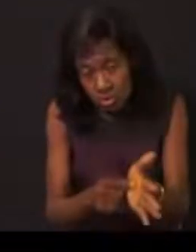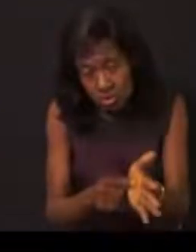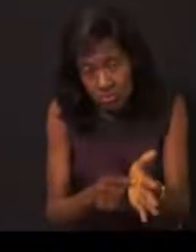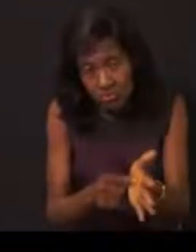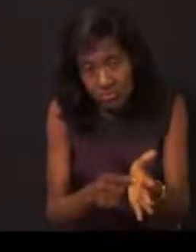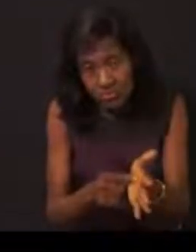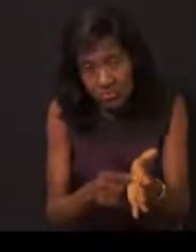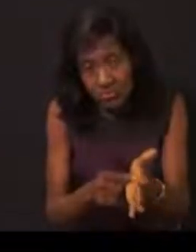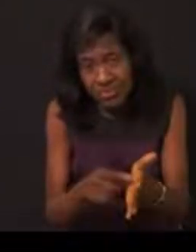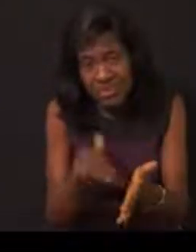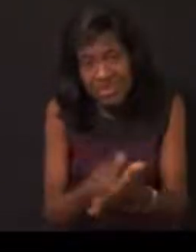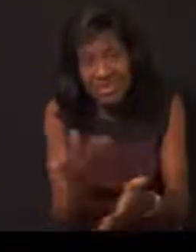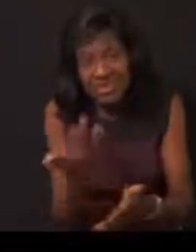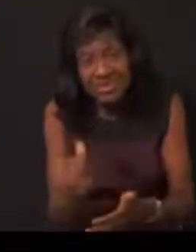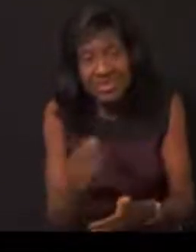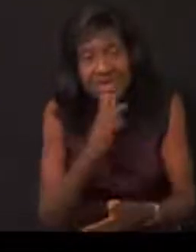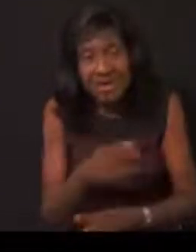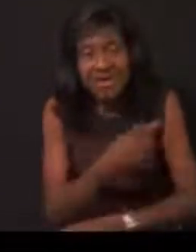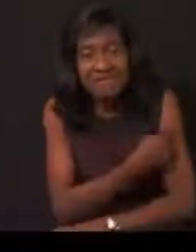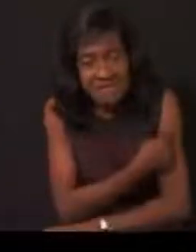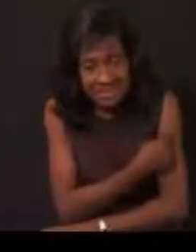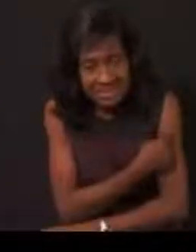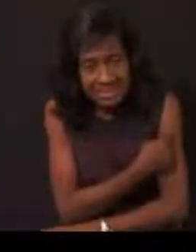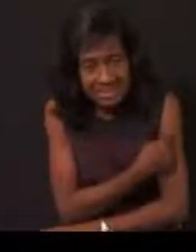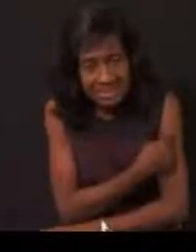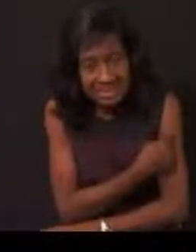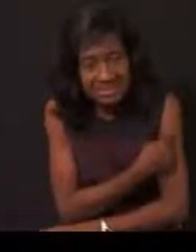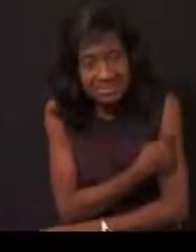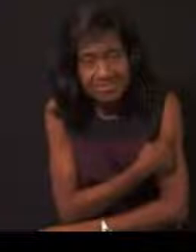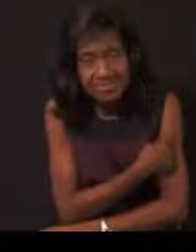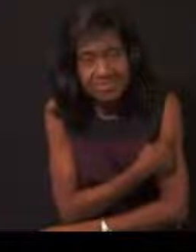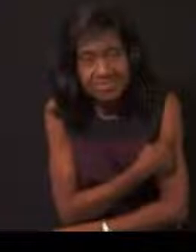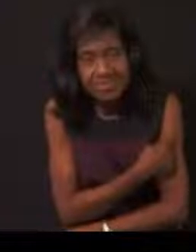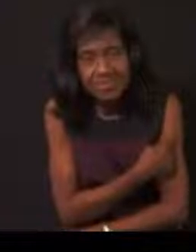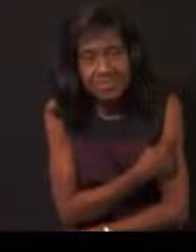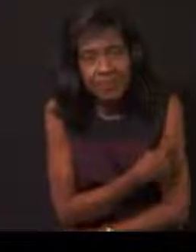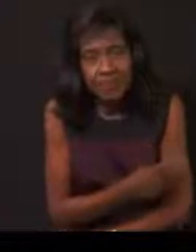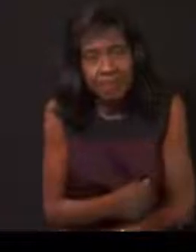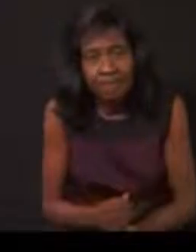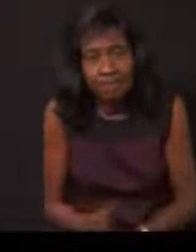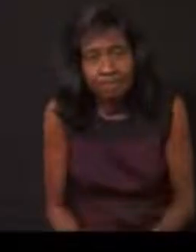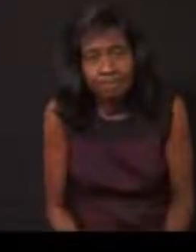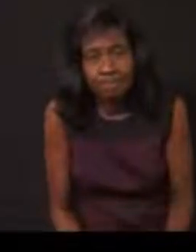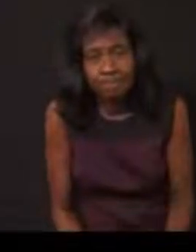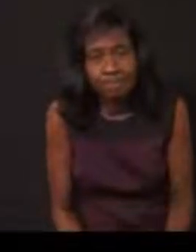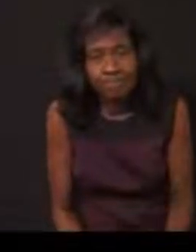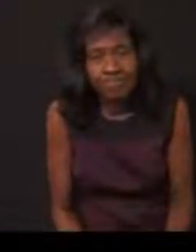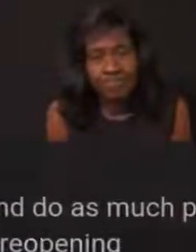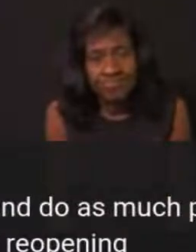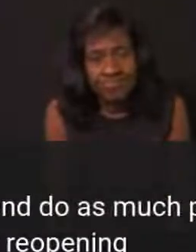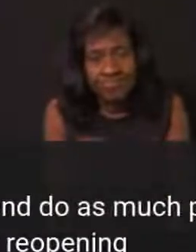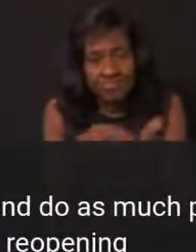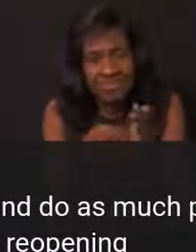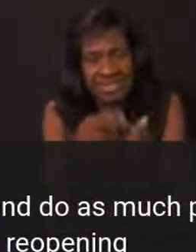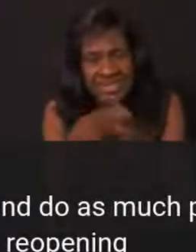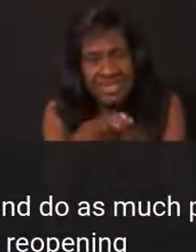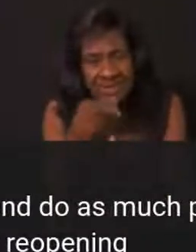vaccination status, which in general is the QR code. And this